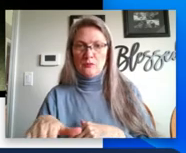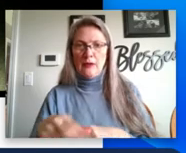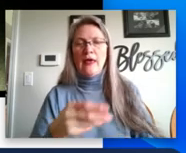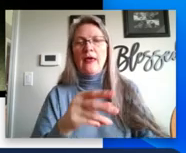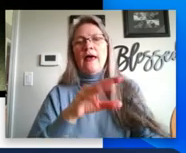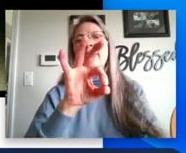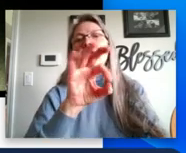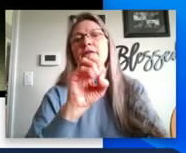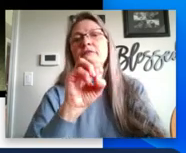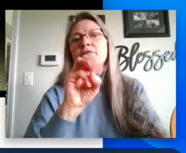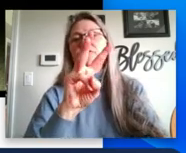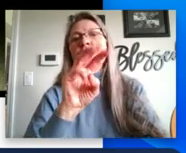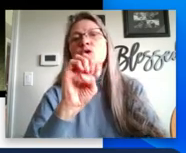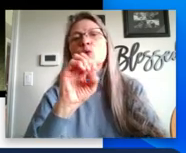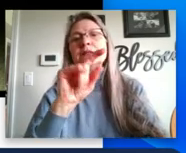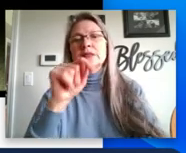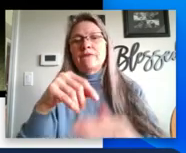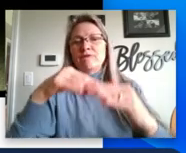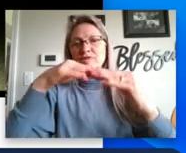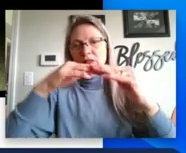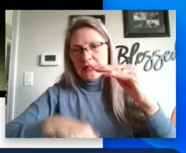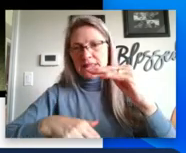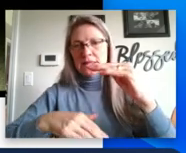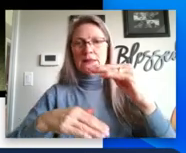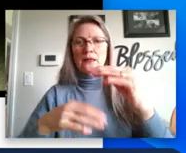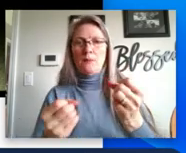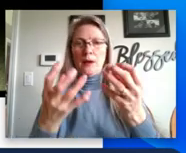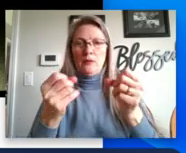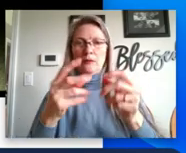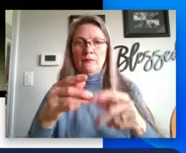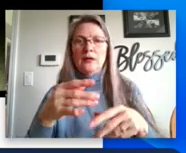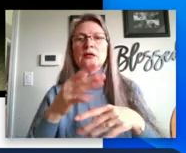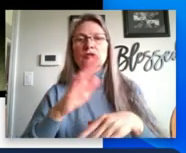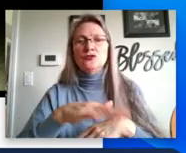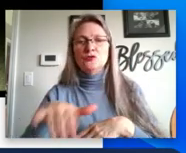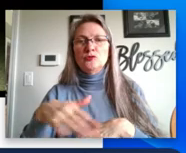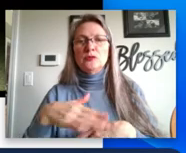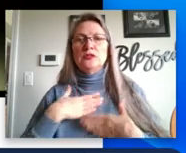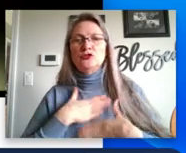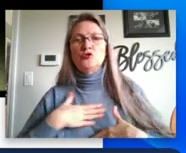the least amount? What do you think?